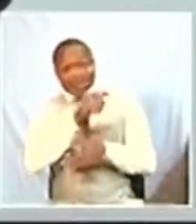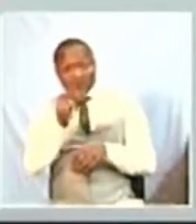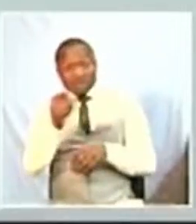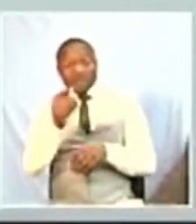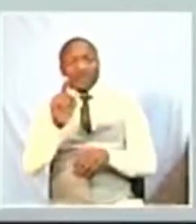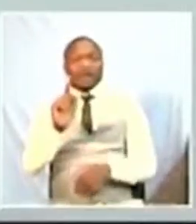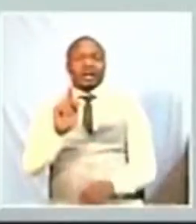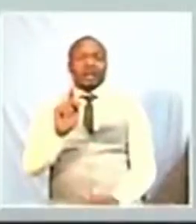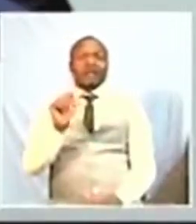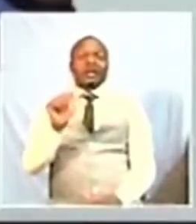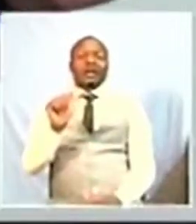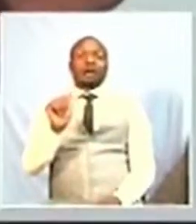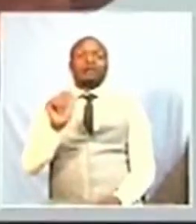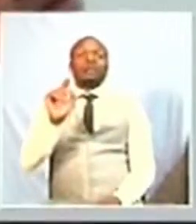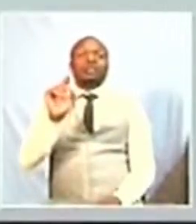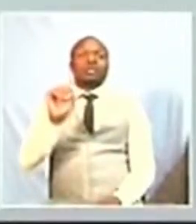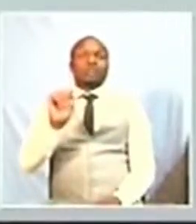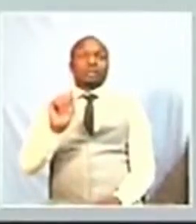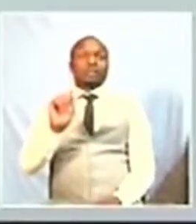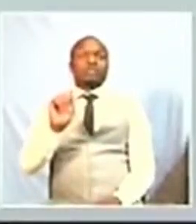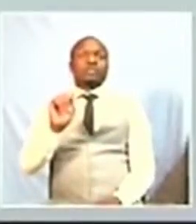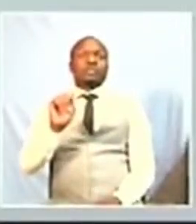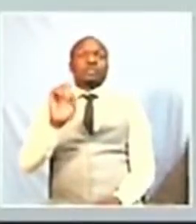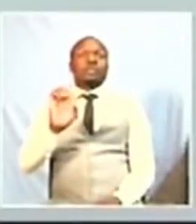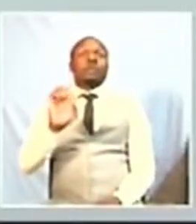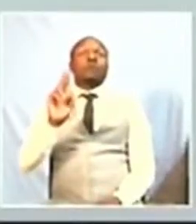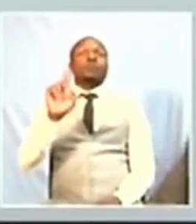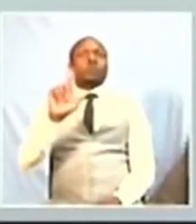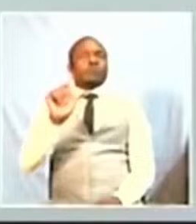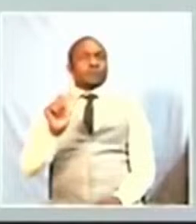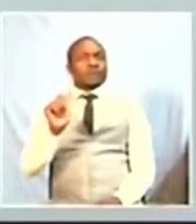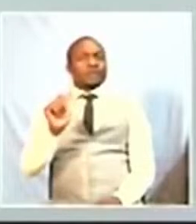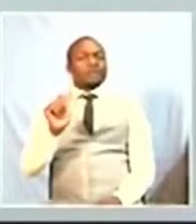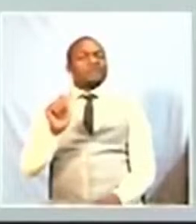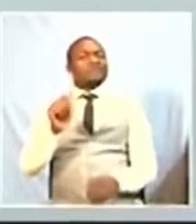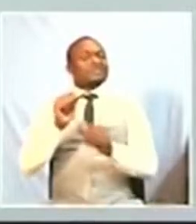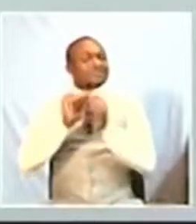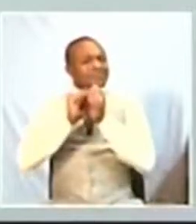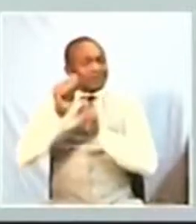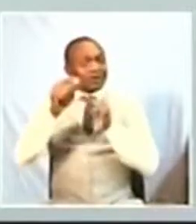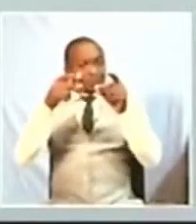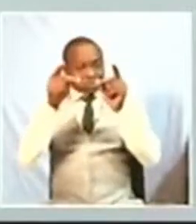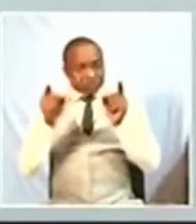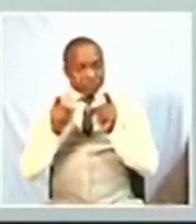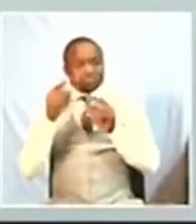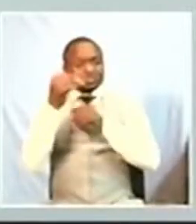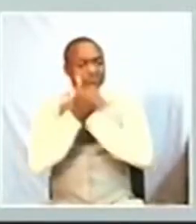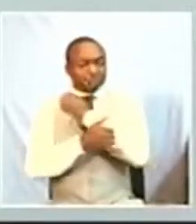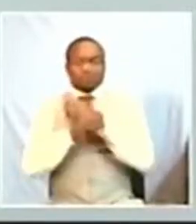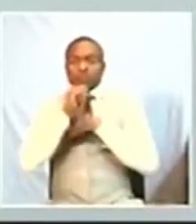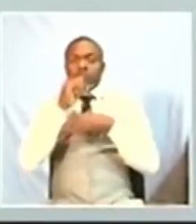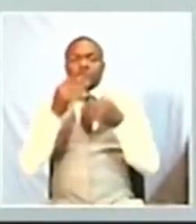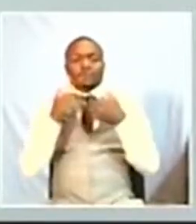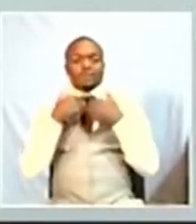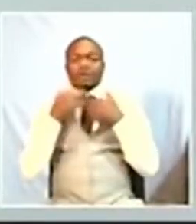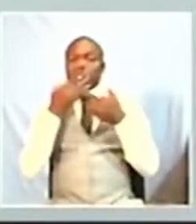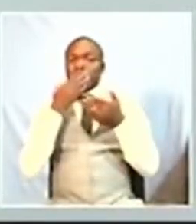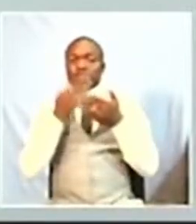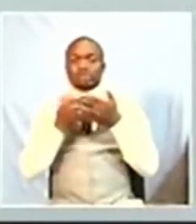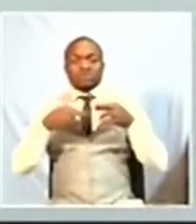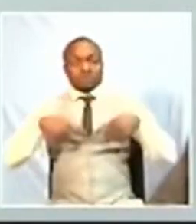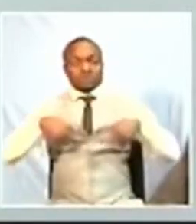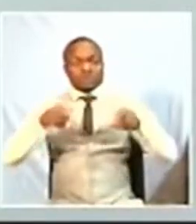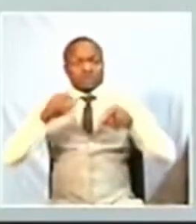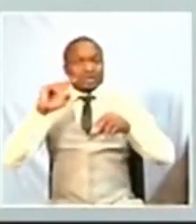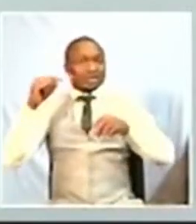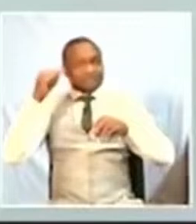Kateula, in the remotest parts of this country, who cannot have a good road, the government says